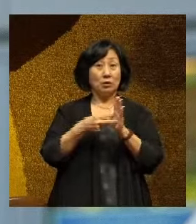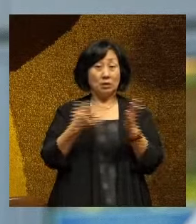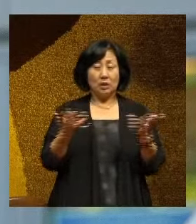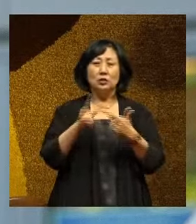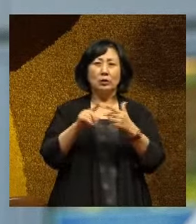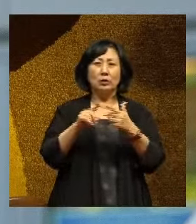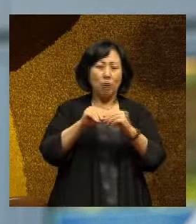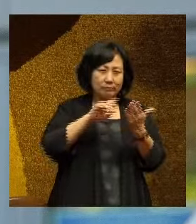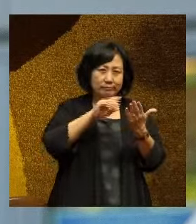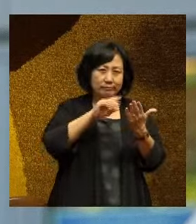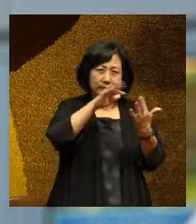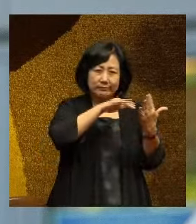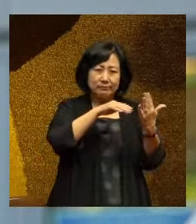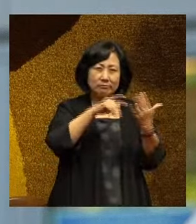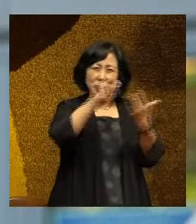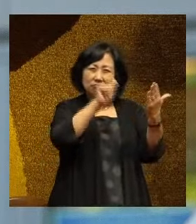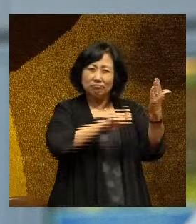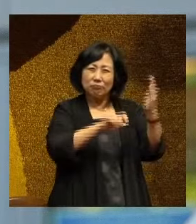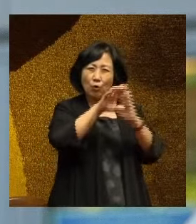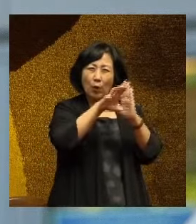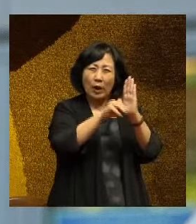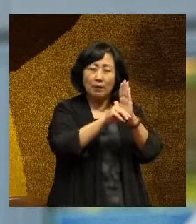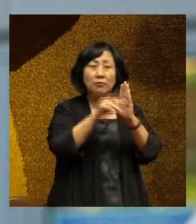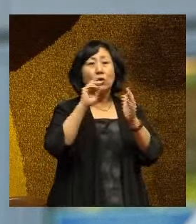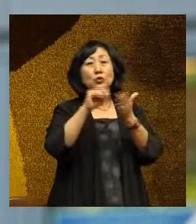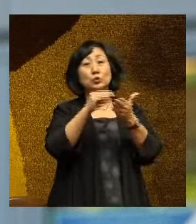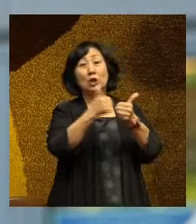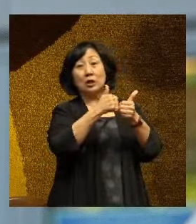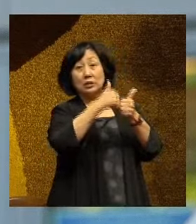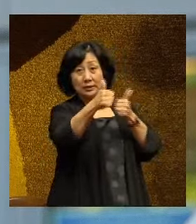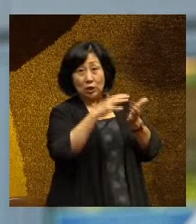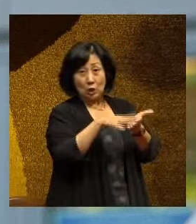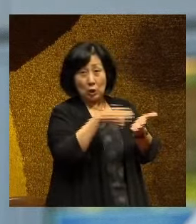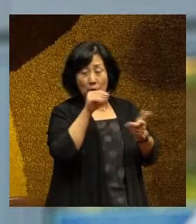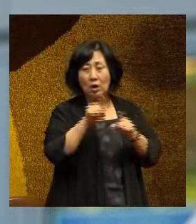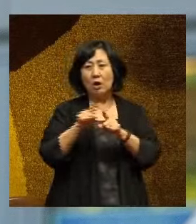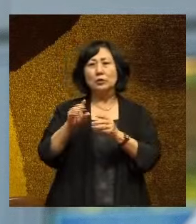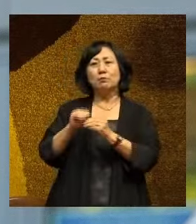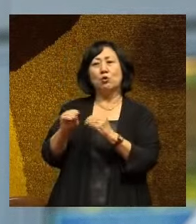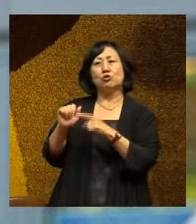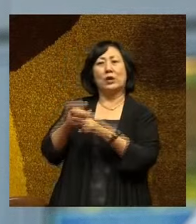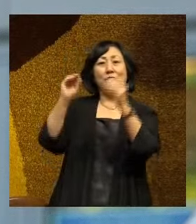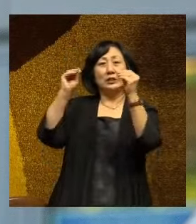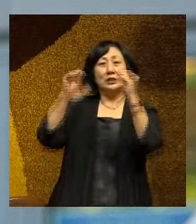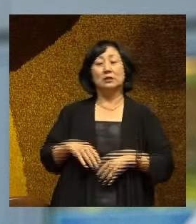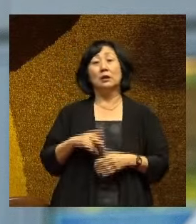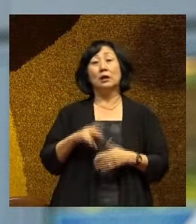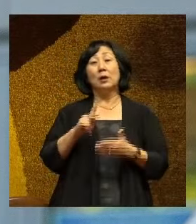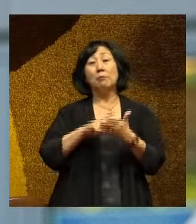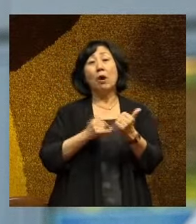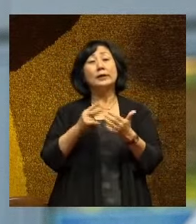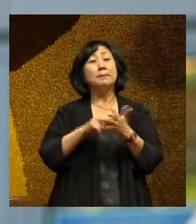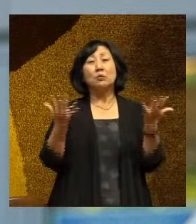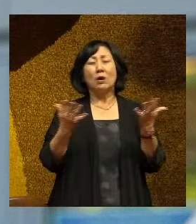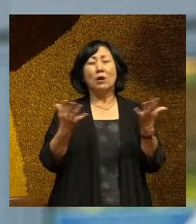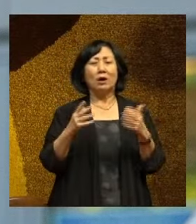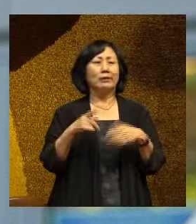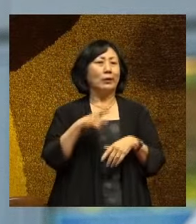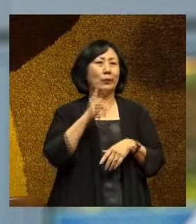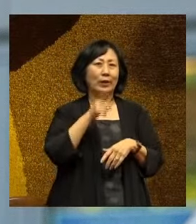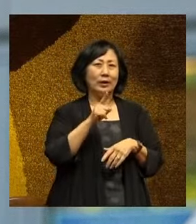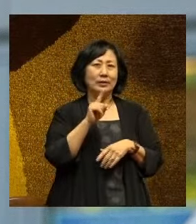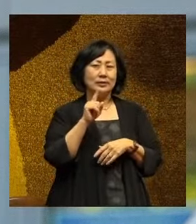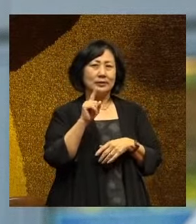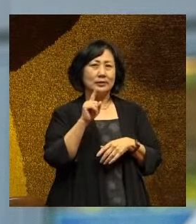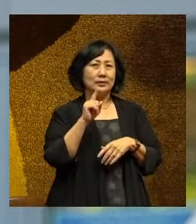distance learning and additional training for teachers. The projects include everything from STEM education